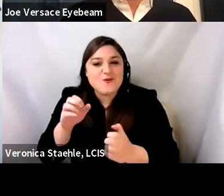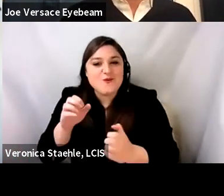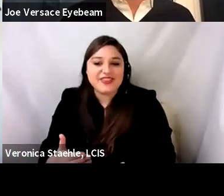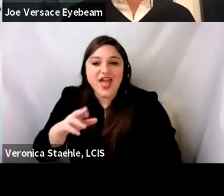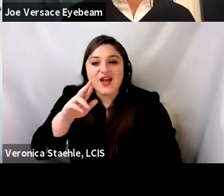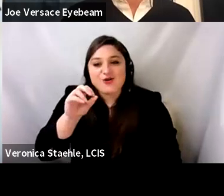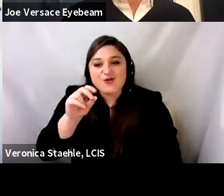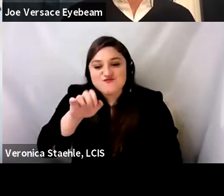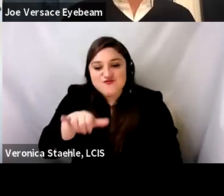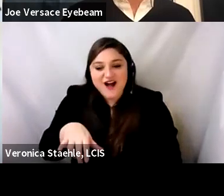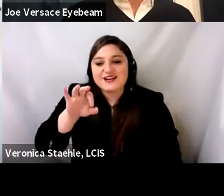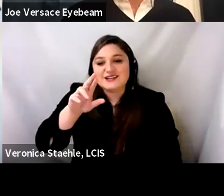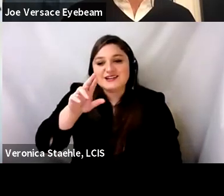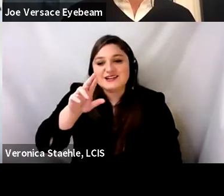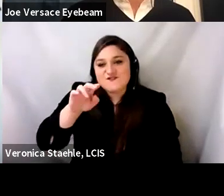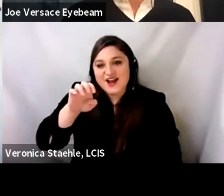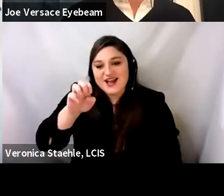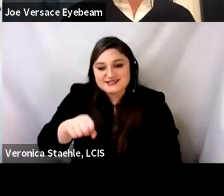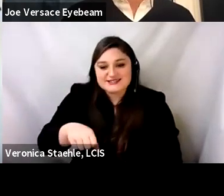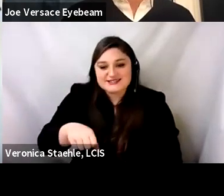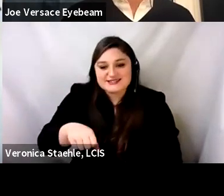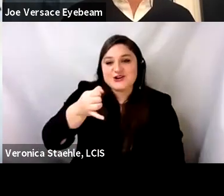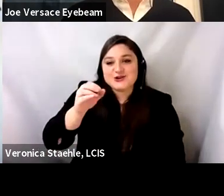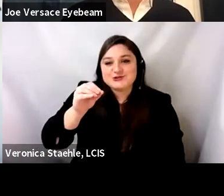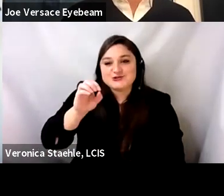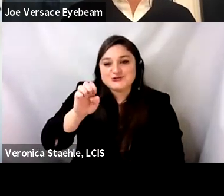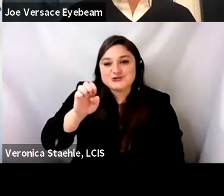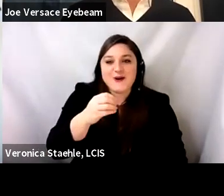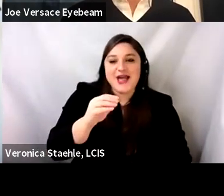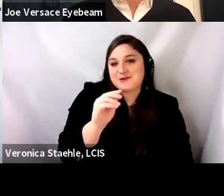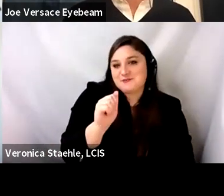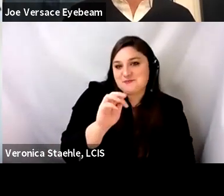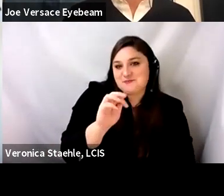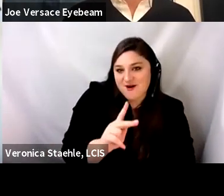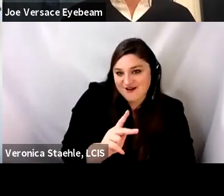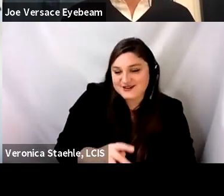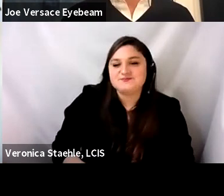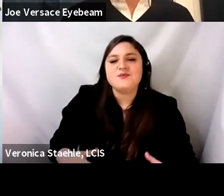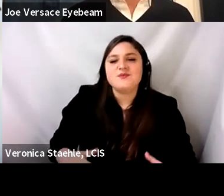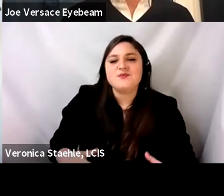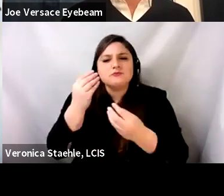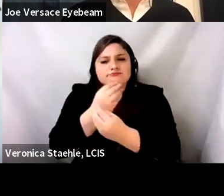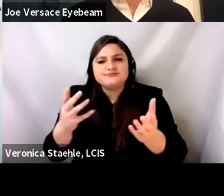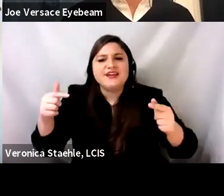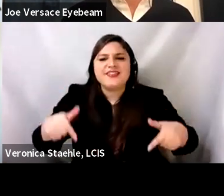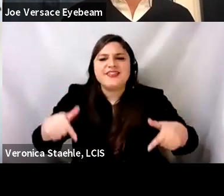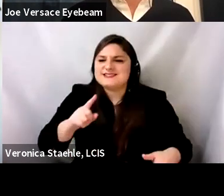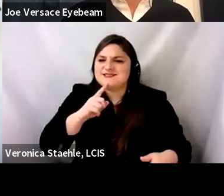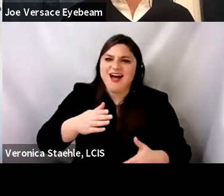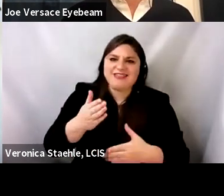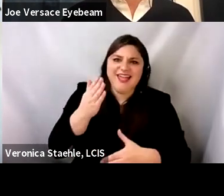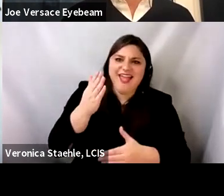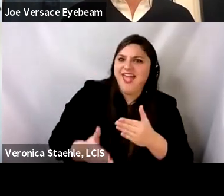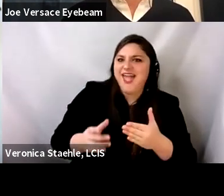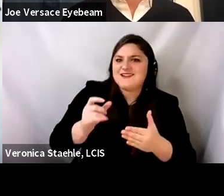at DCLA for putting this together. And I want to say that this is not the end. The Department of Cultural Affairs understands what a tough